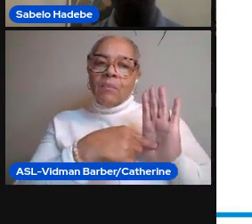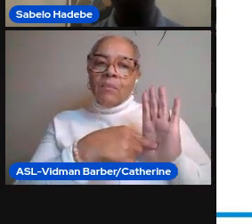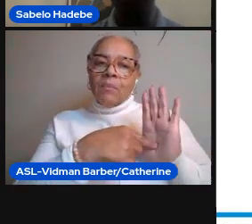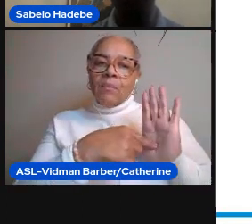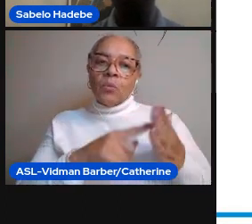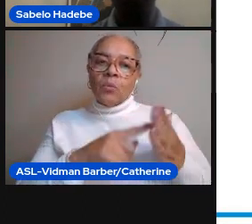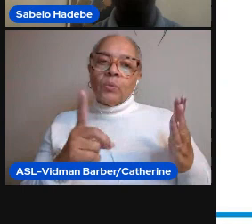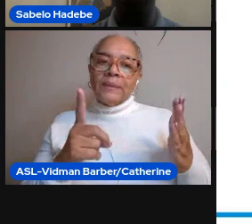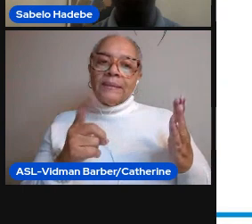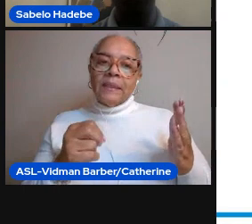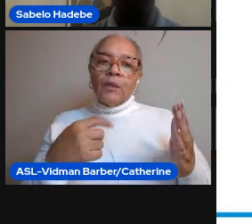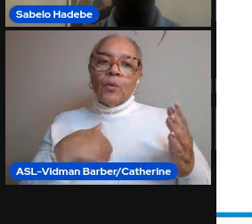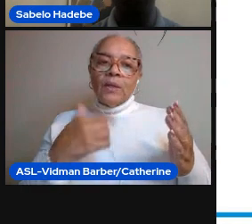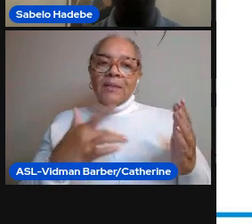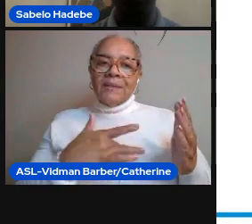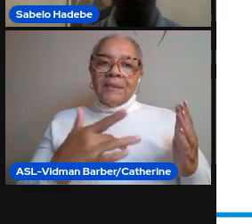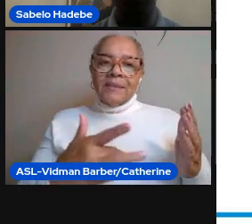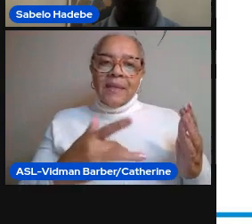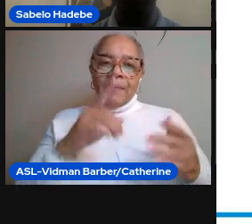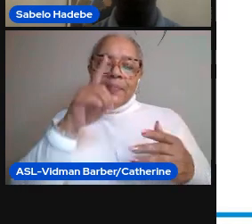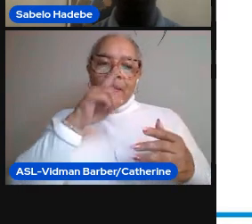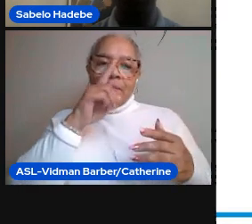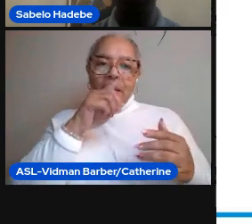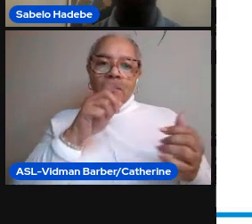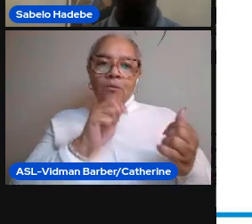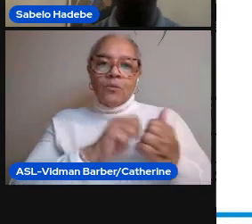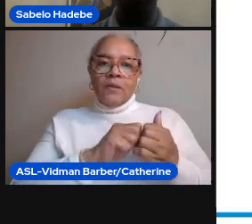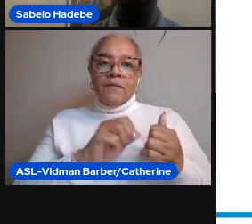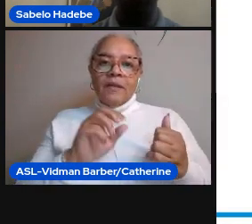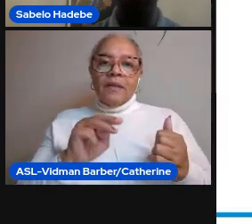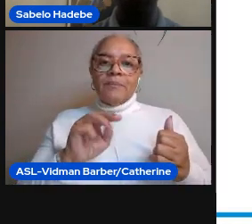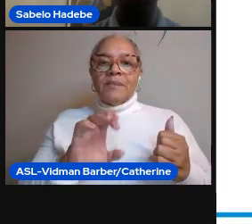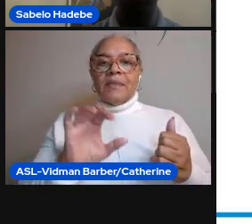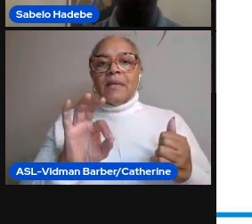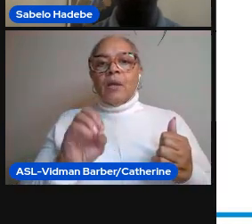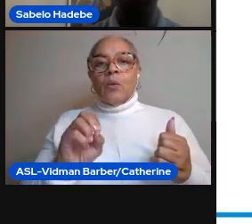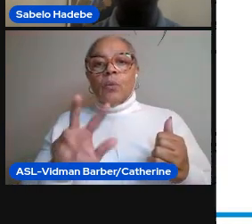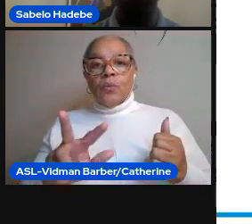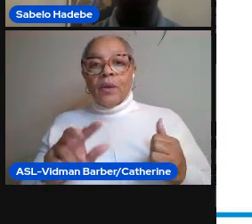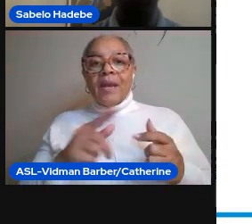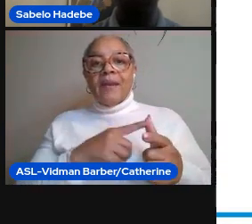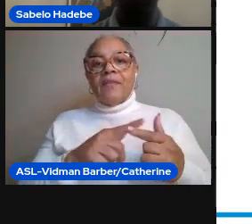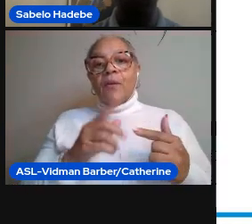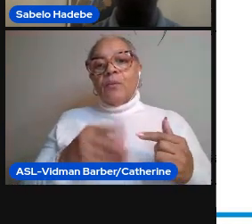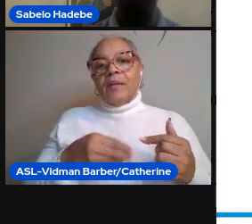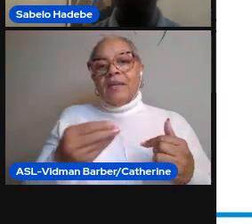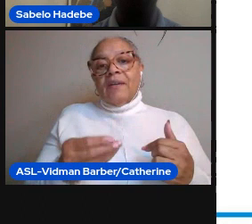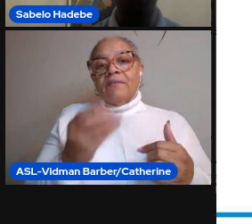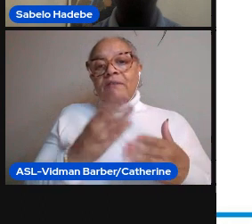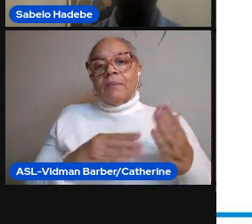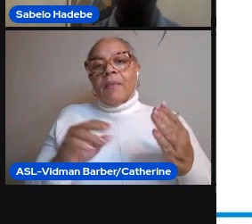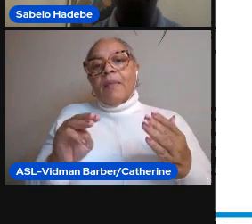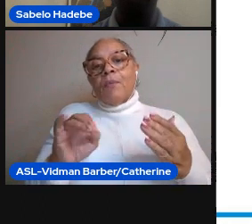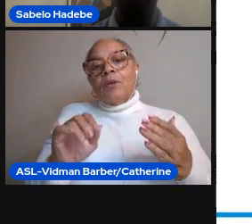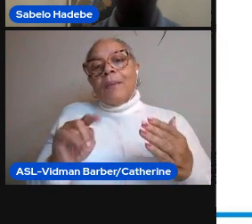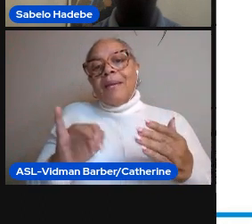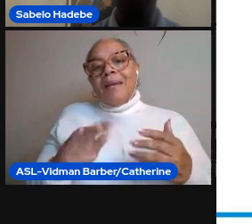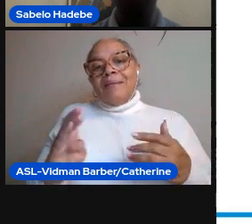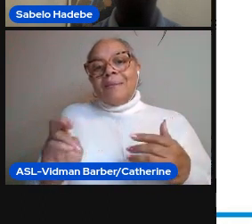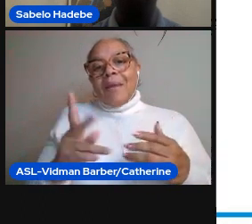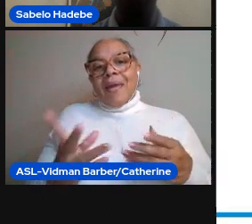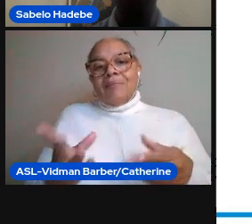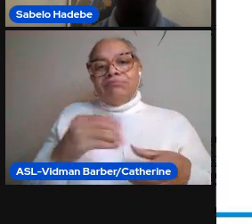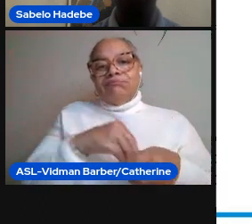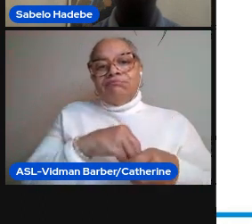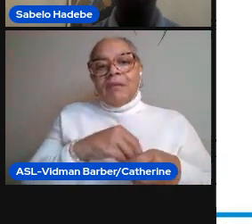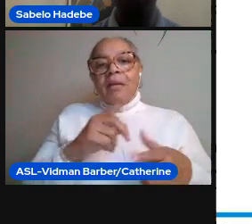we sensitized the mice with MC903, and then we give some of these metabolites back. So the one that we've started with